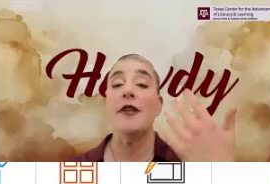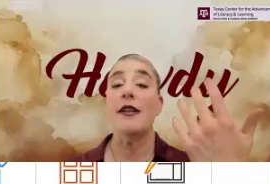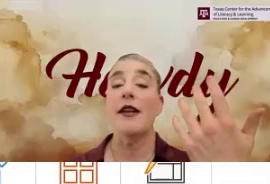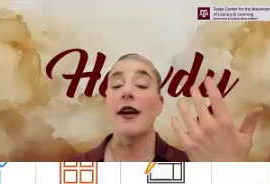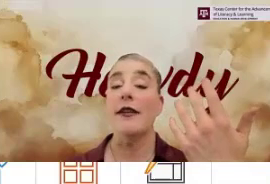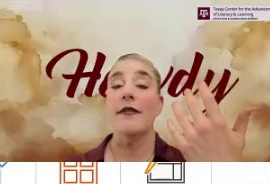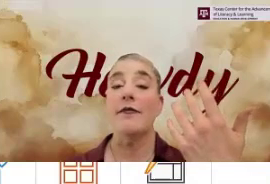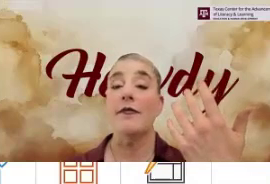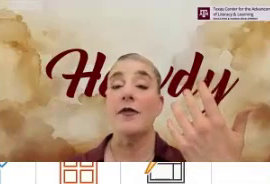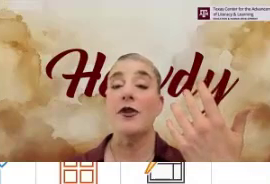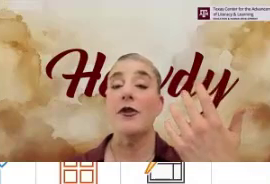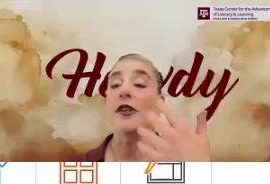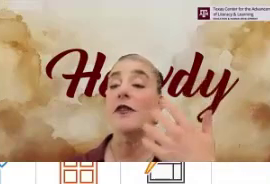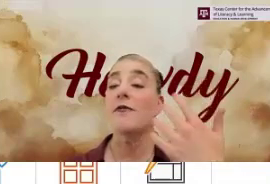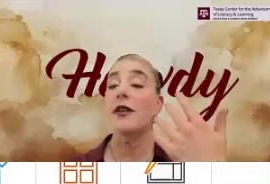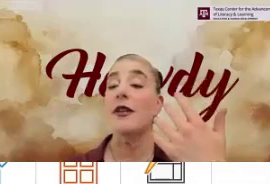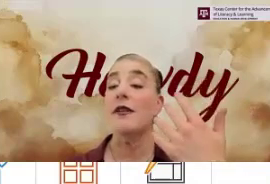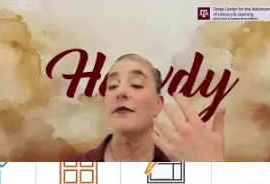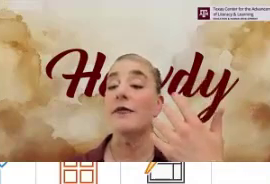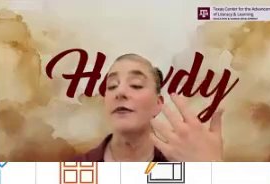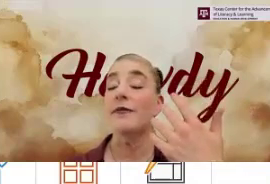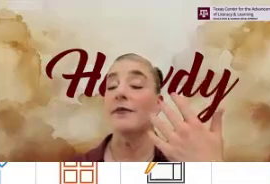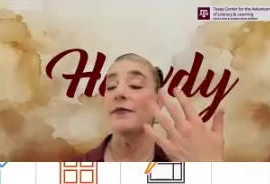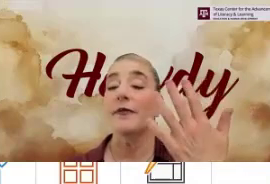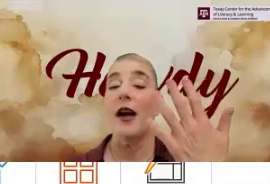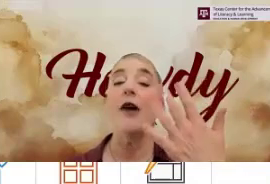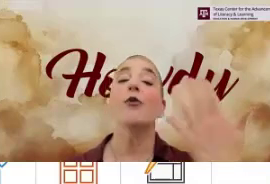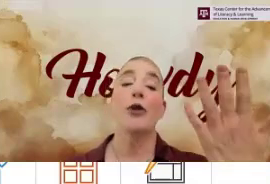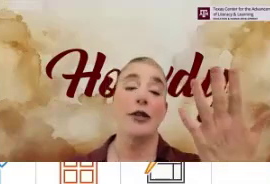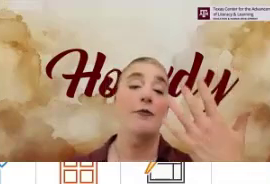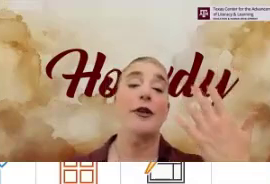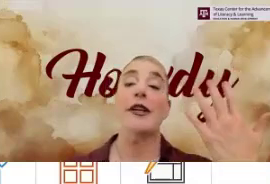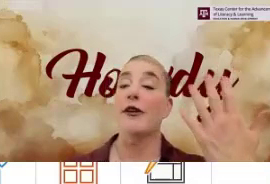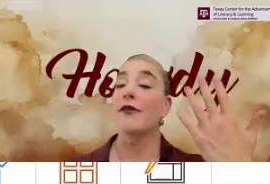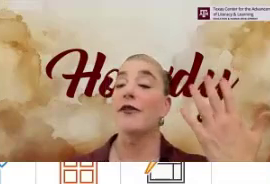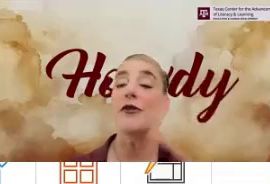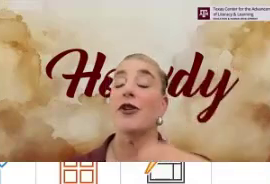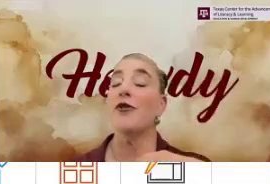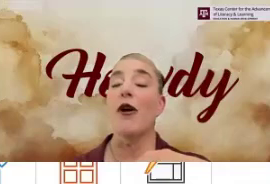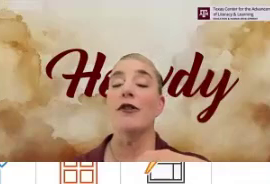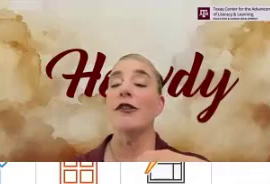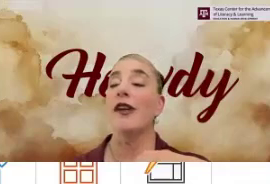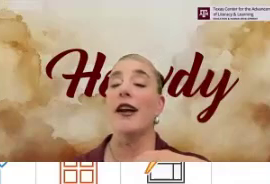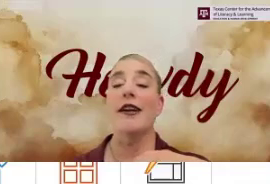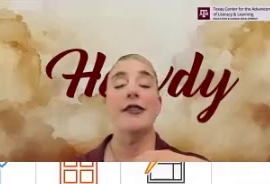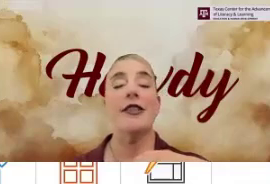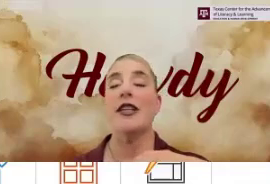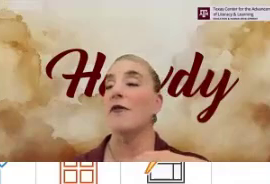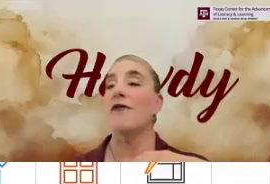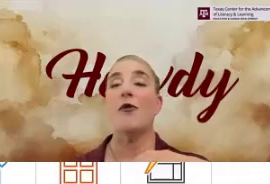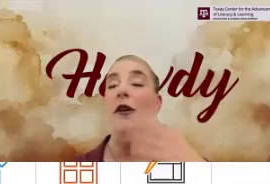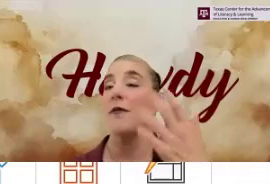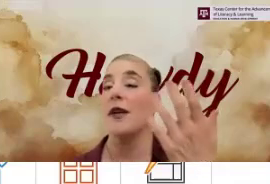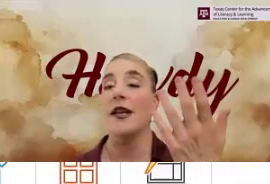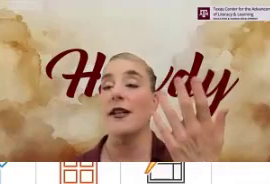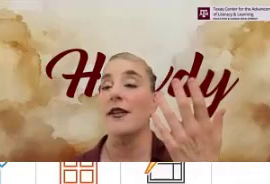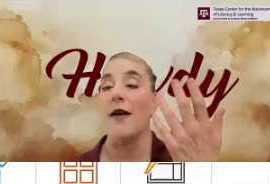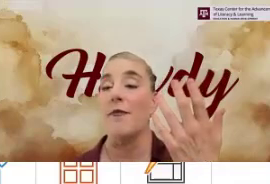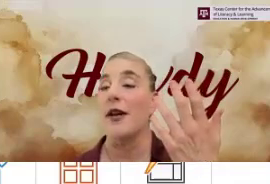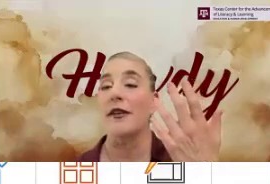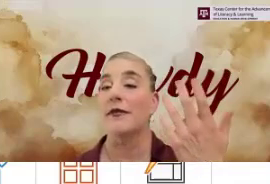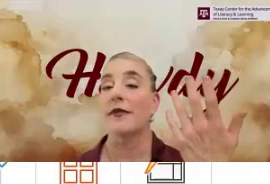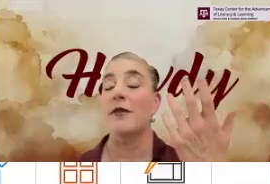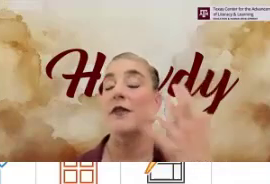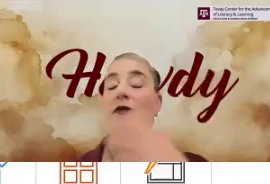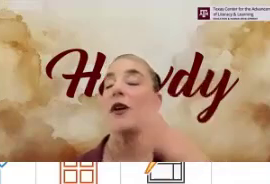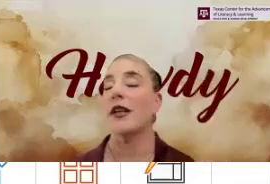not something that, you know, is going to be, I would, but Gareth, you all decide as a team if you want to make it